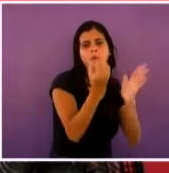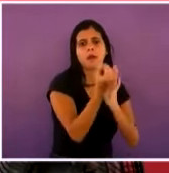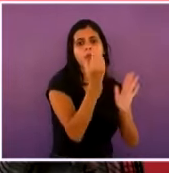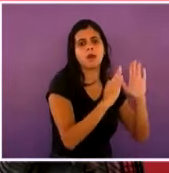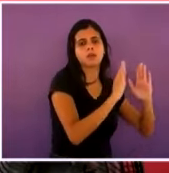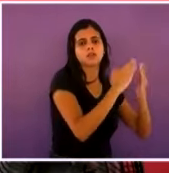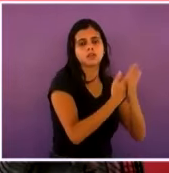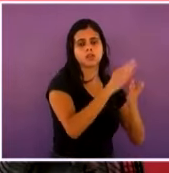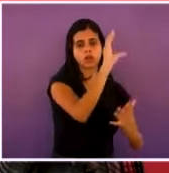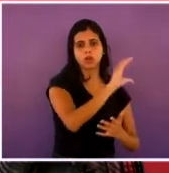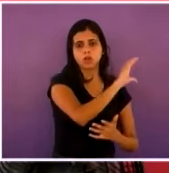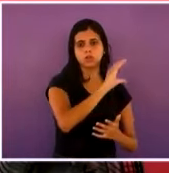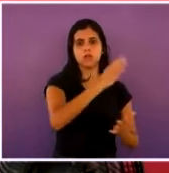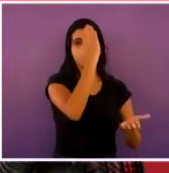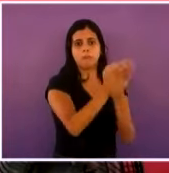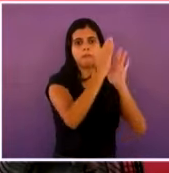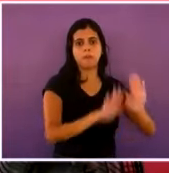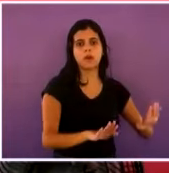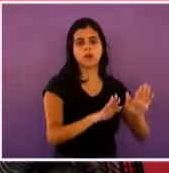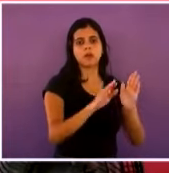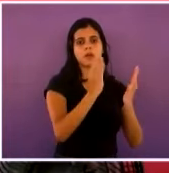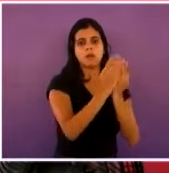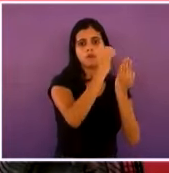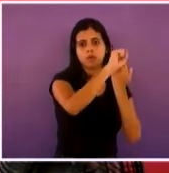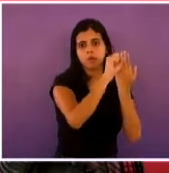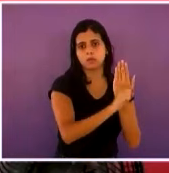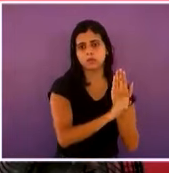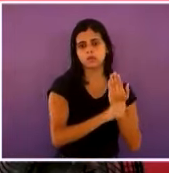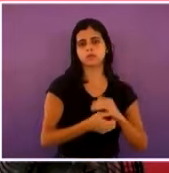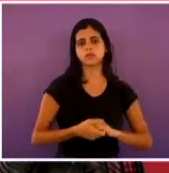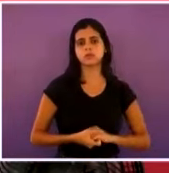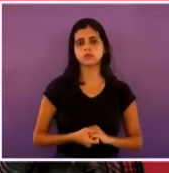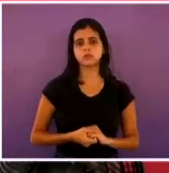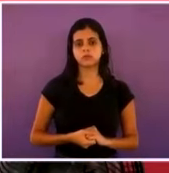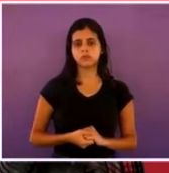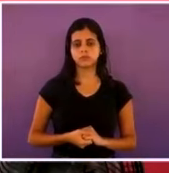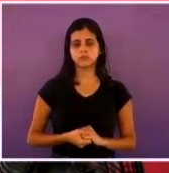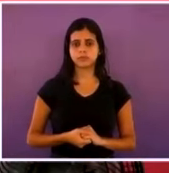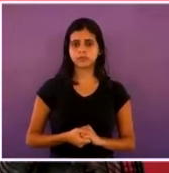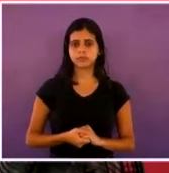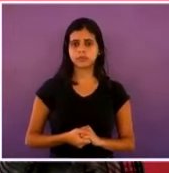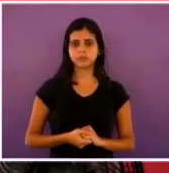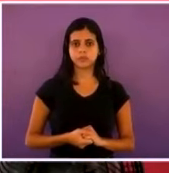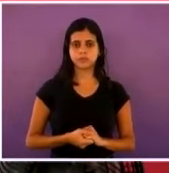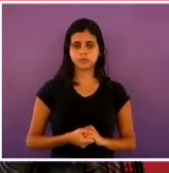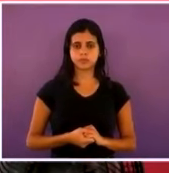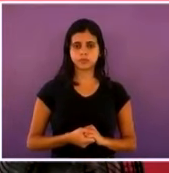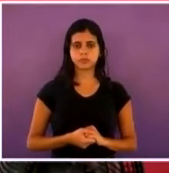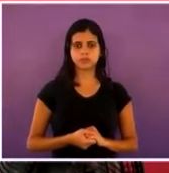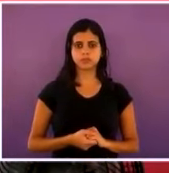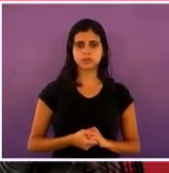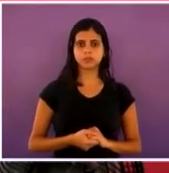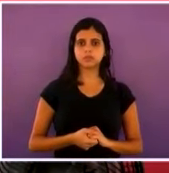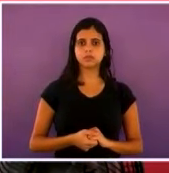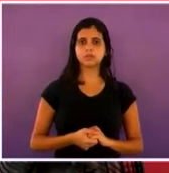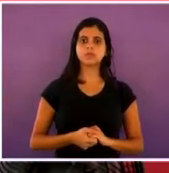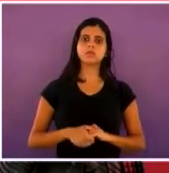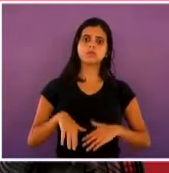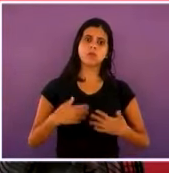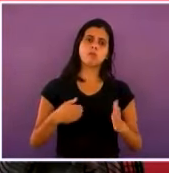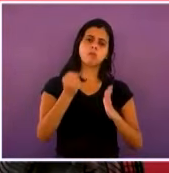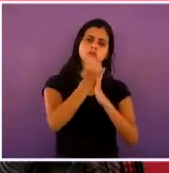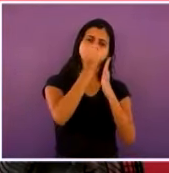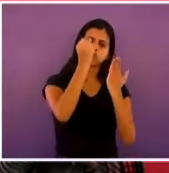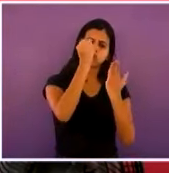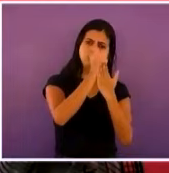many centuries, the Jesuits have been very antagonistic against the Reformation. Por muitos séculos,